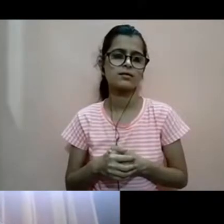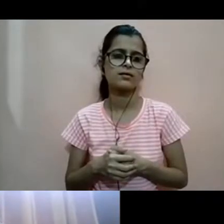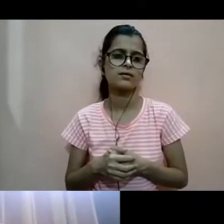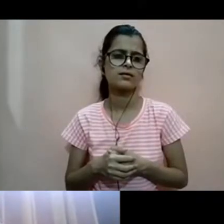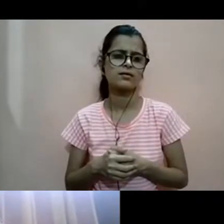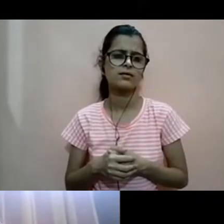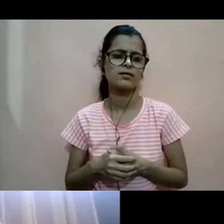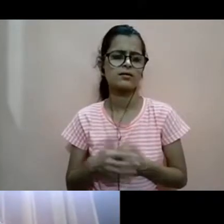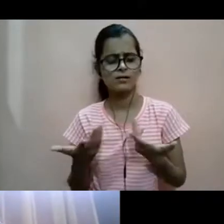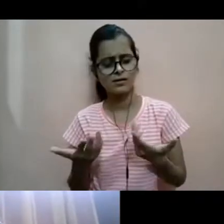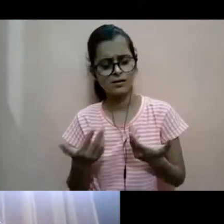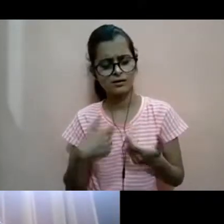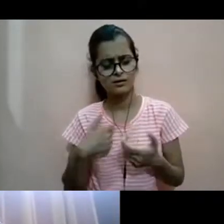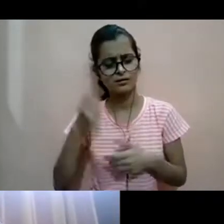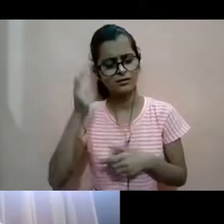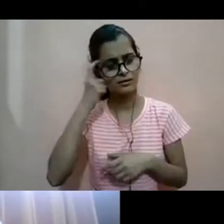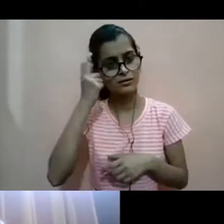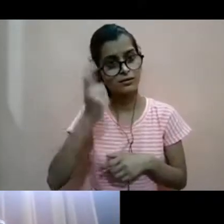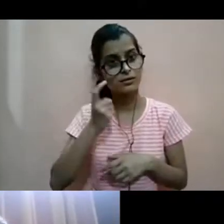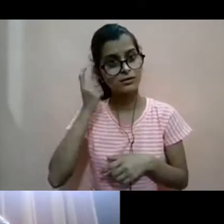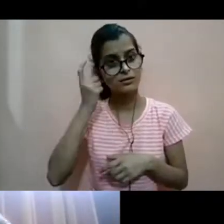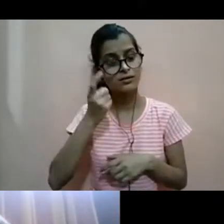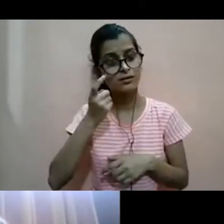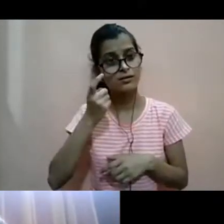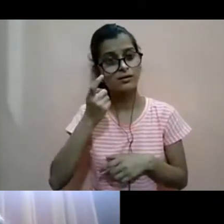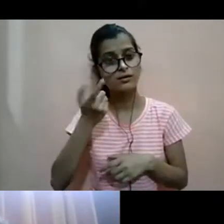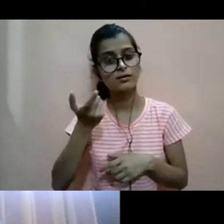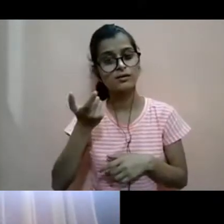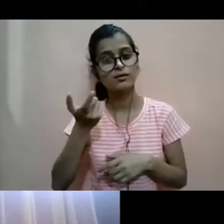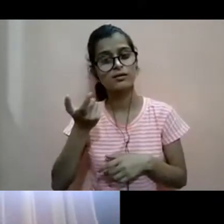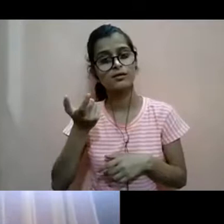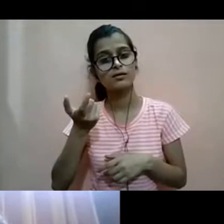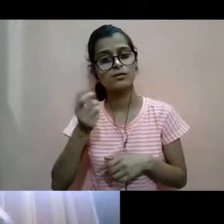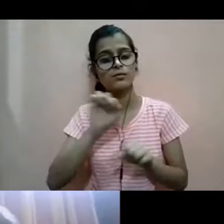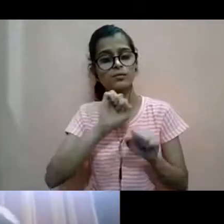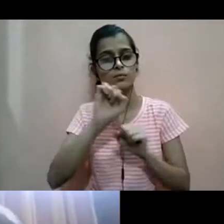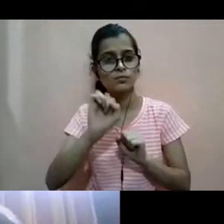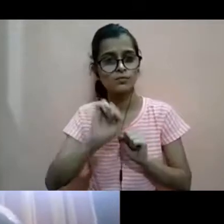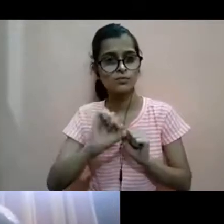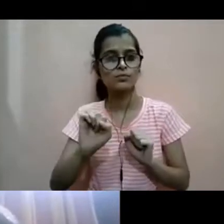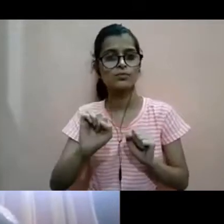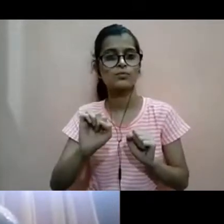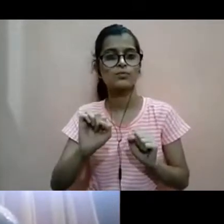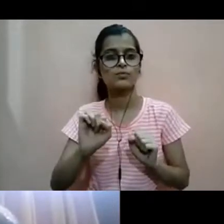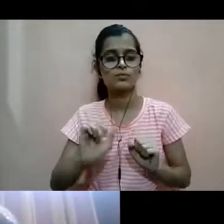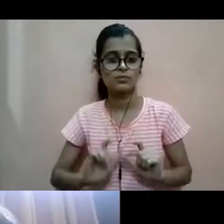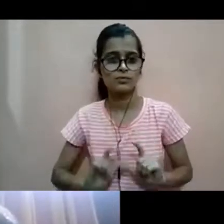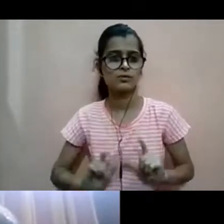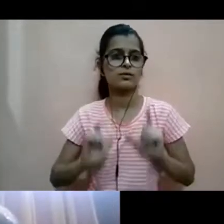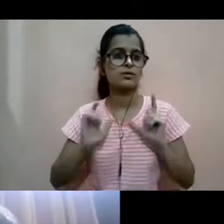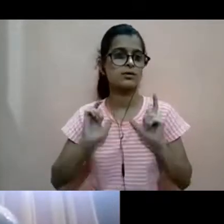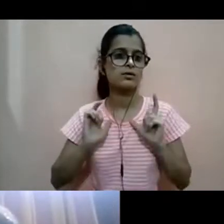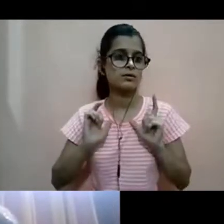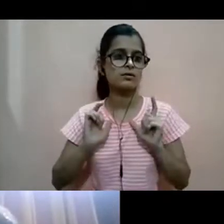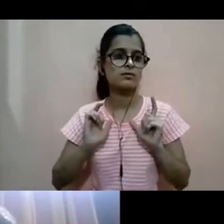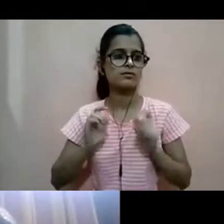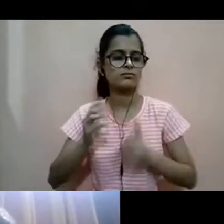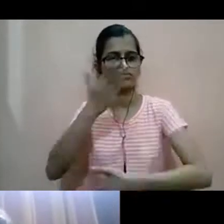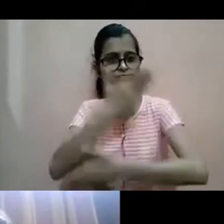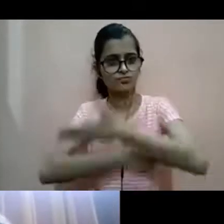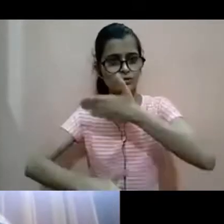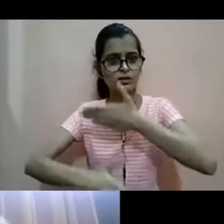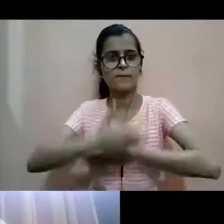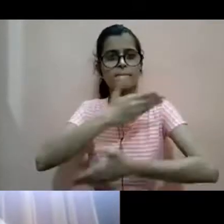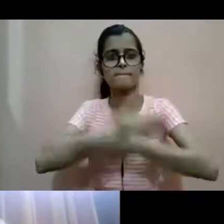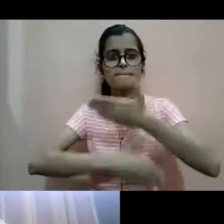I might think differently about the sexual life of my very severely disabled child who